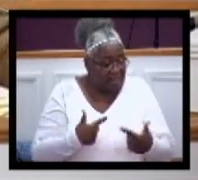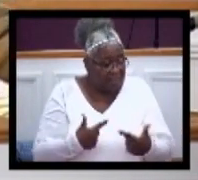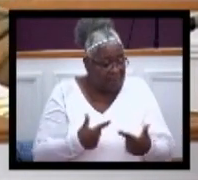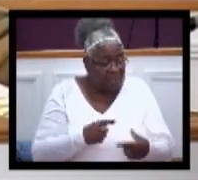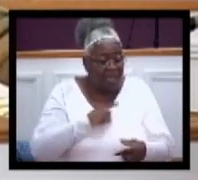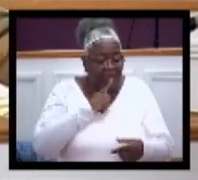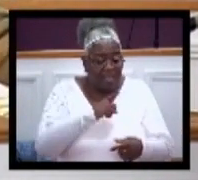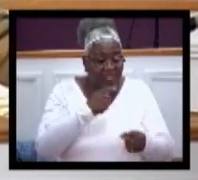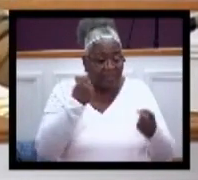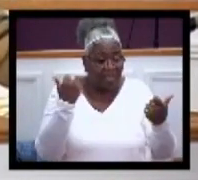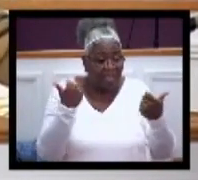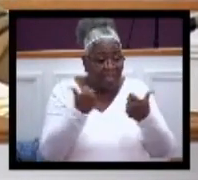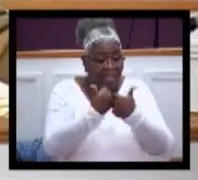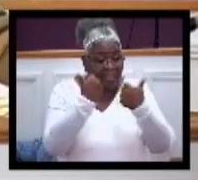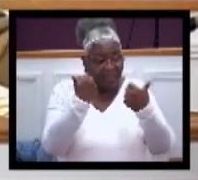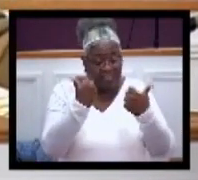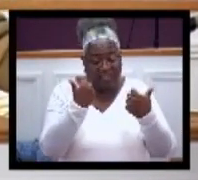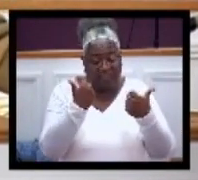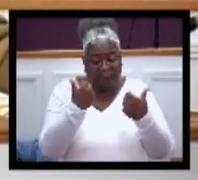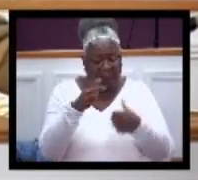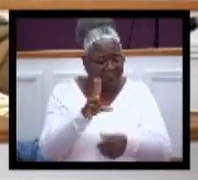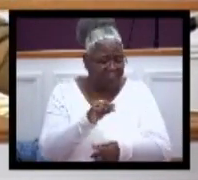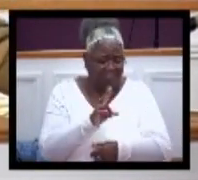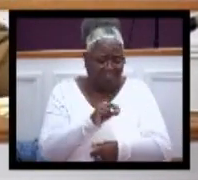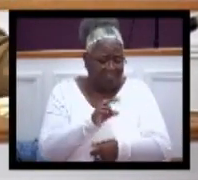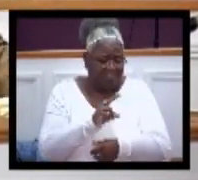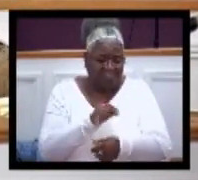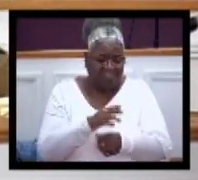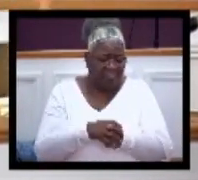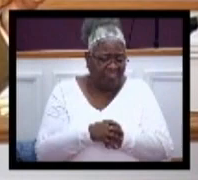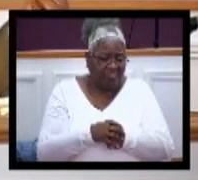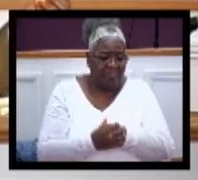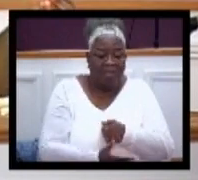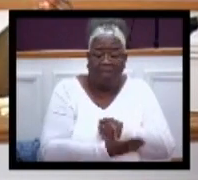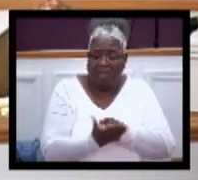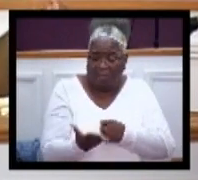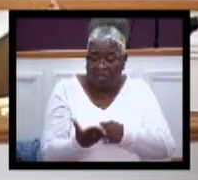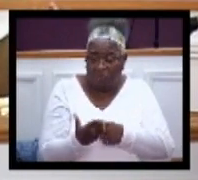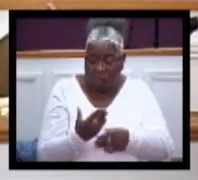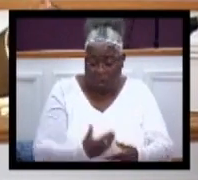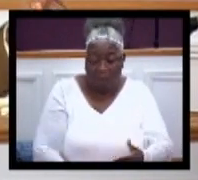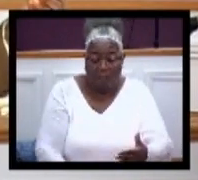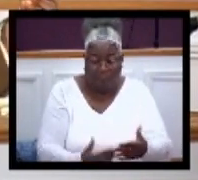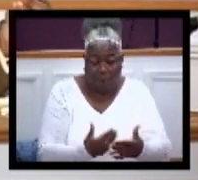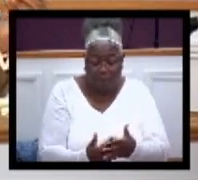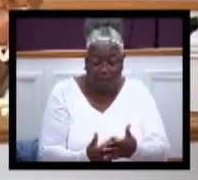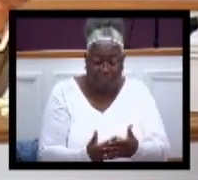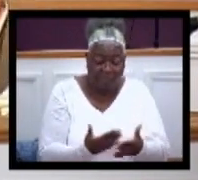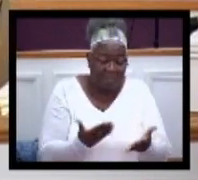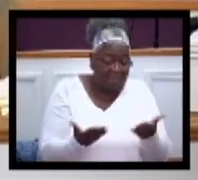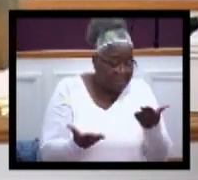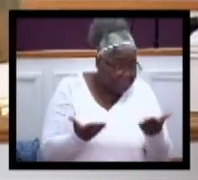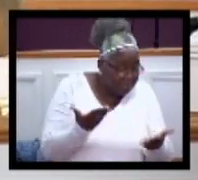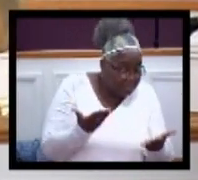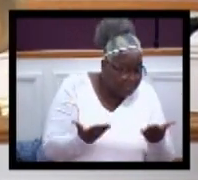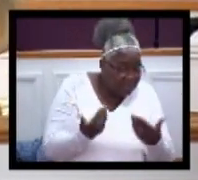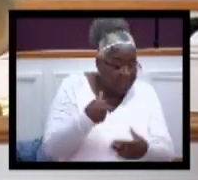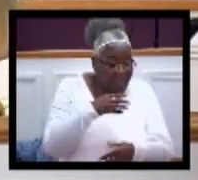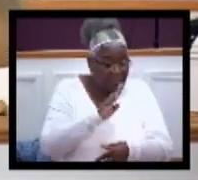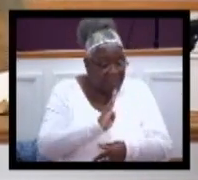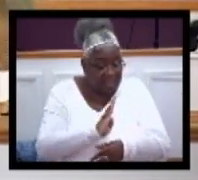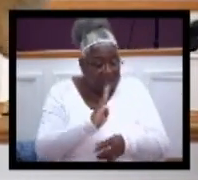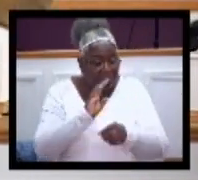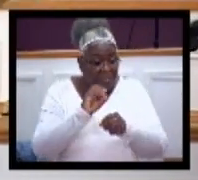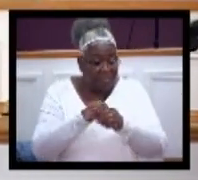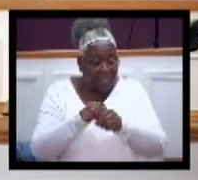an accident. No, your birth might have been in the